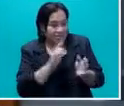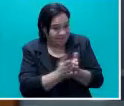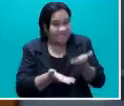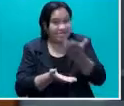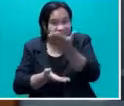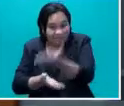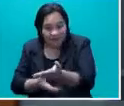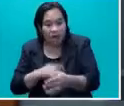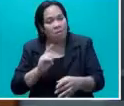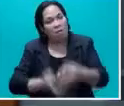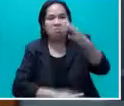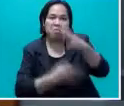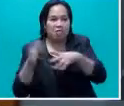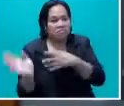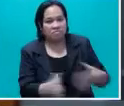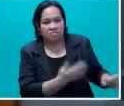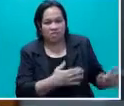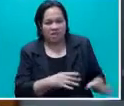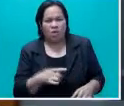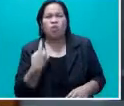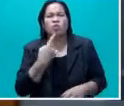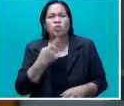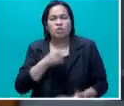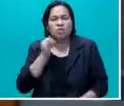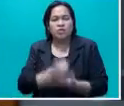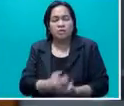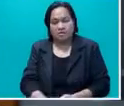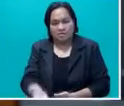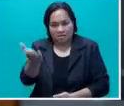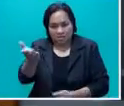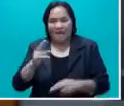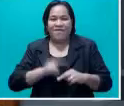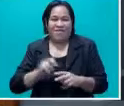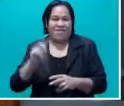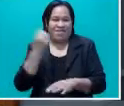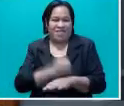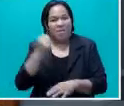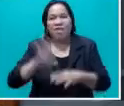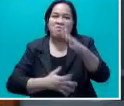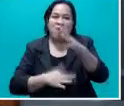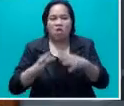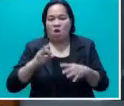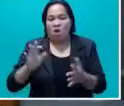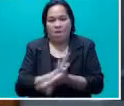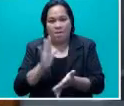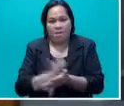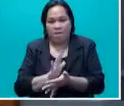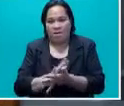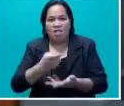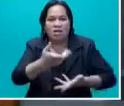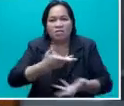same authority that now sits here as the Fiji First government. That burning sent out